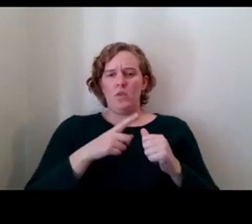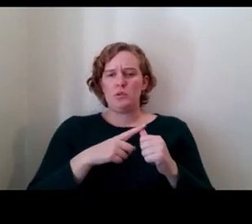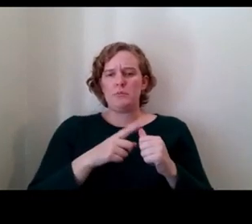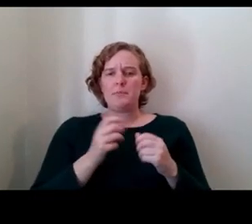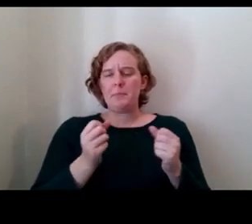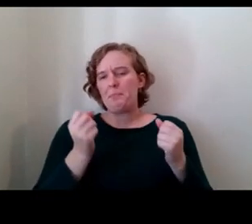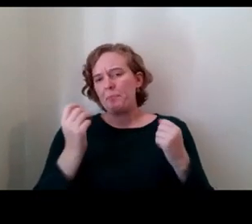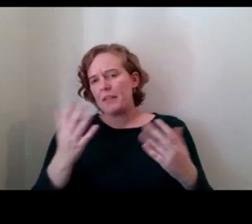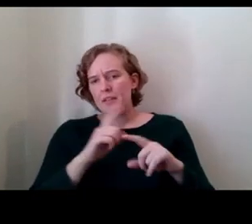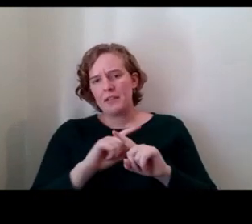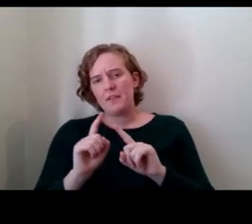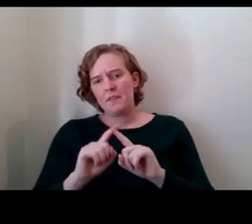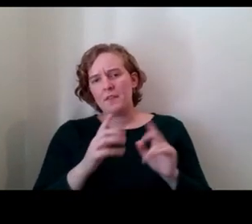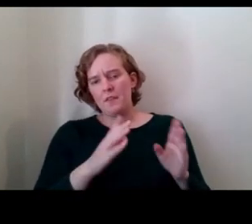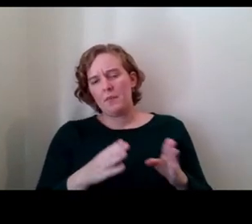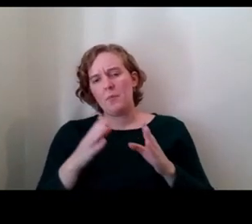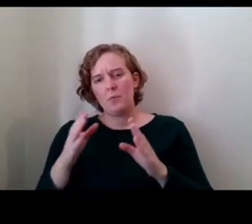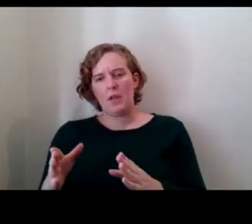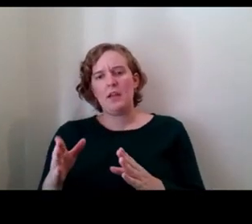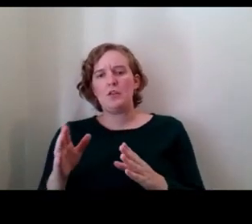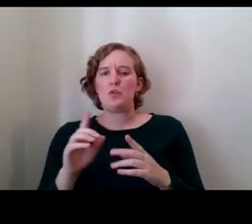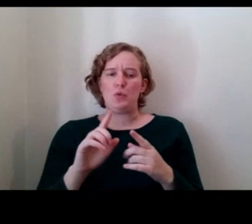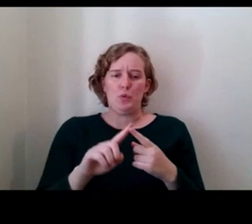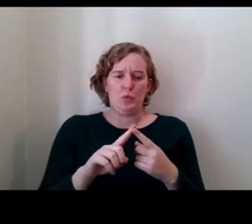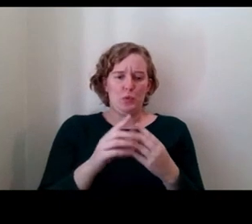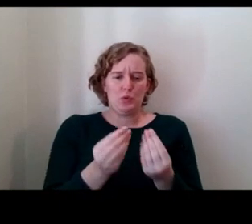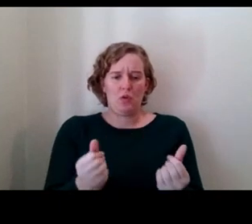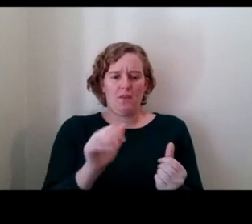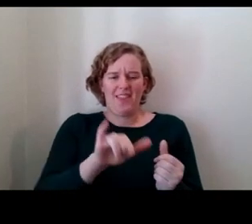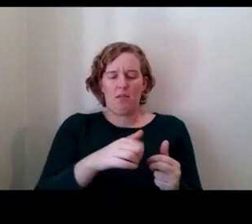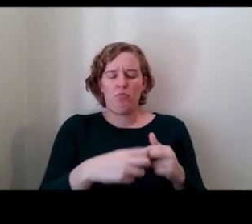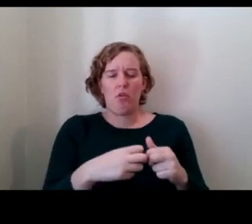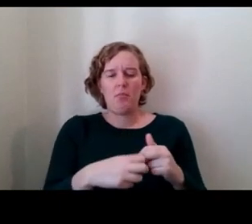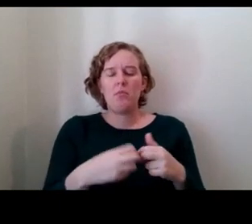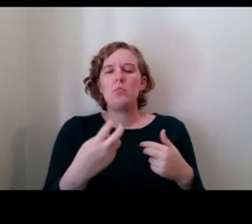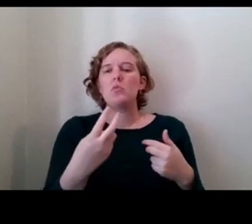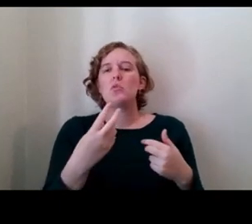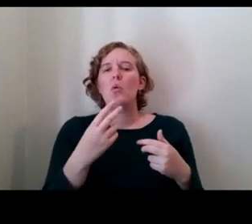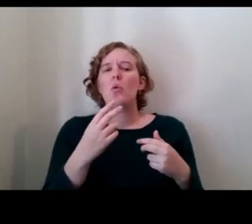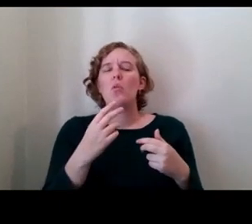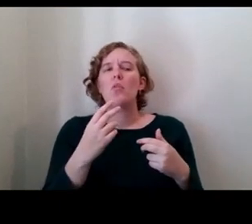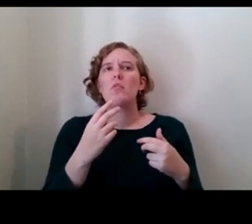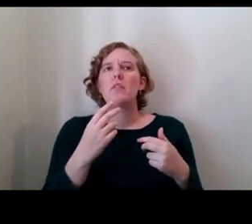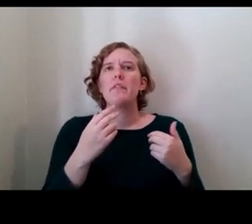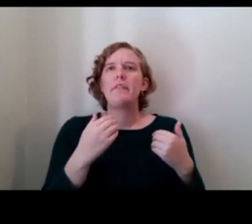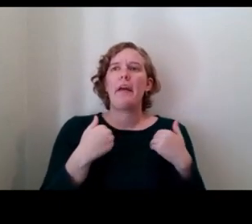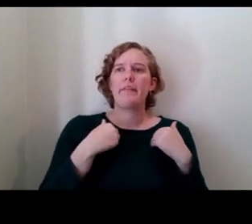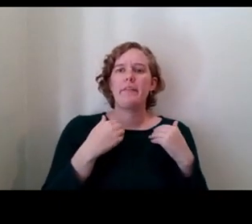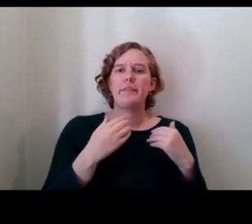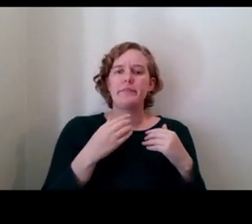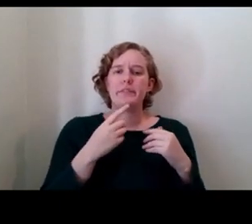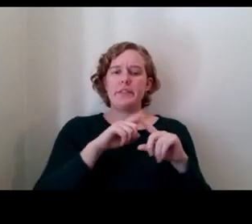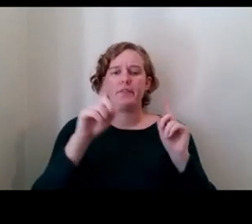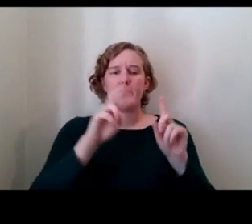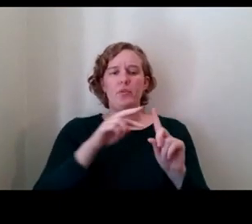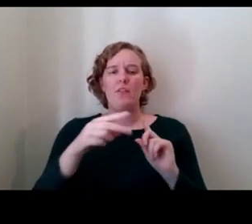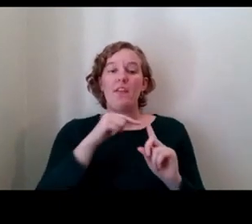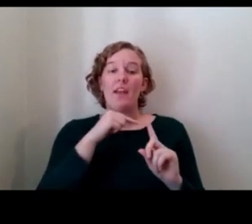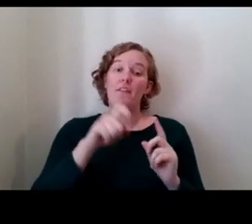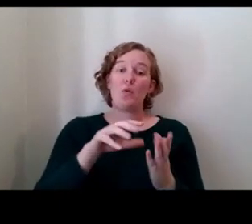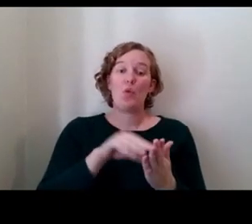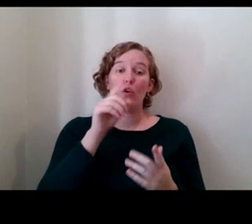many different ways to solve a given problem, and so that gives you a different perspective. It's not like you have to learn the one way to do it